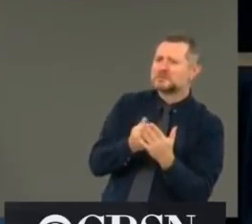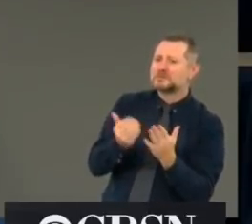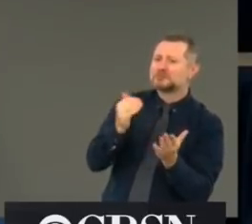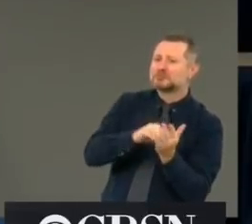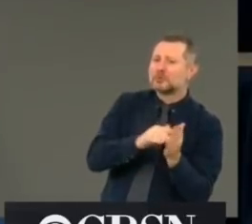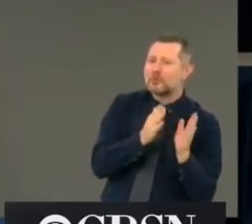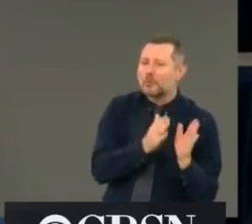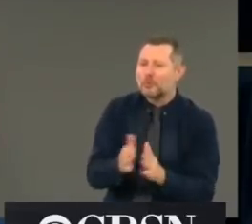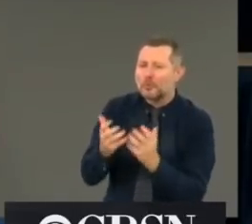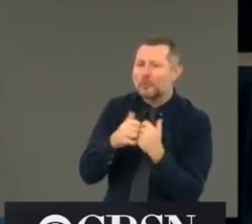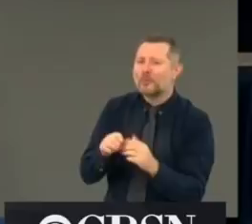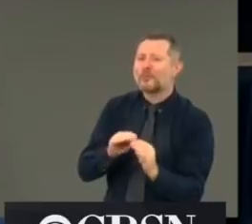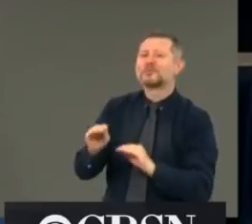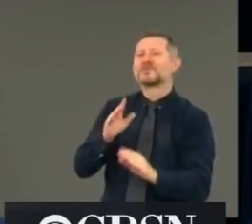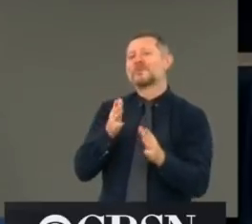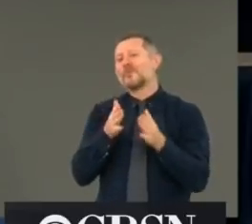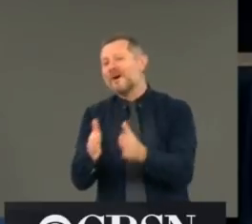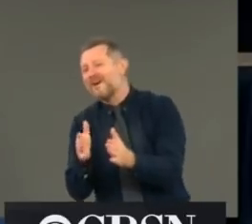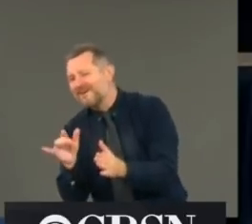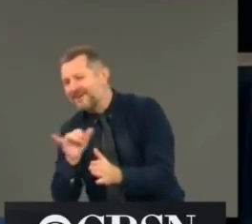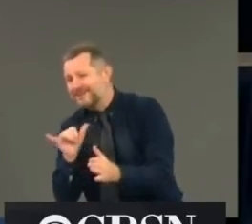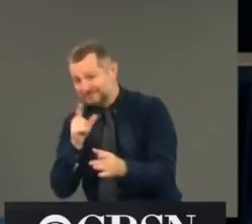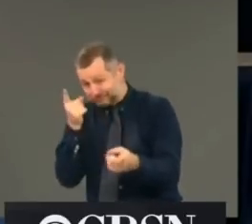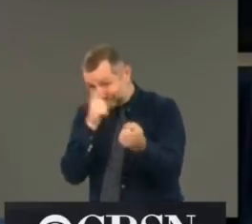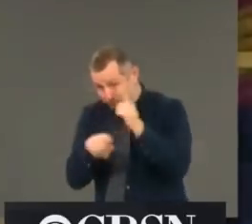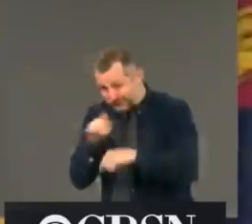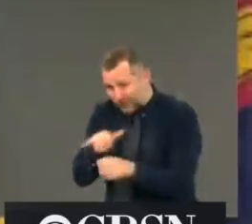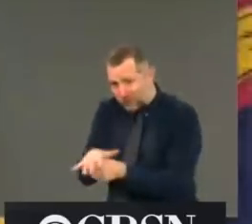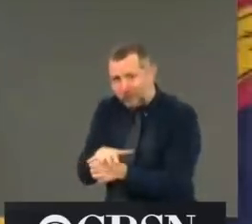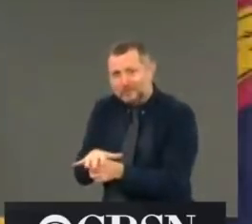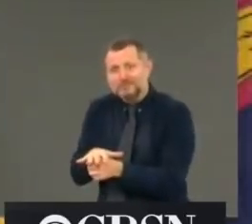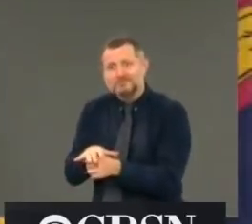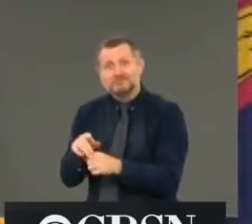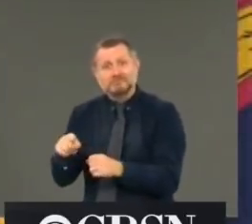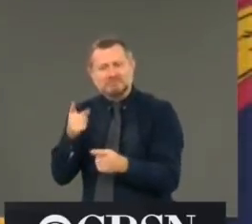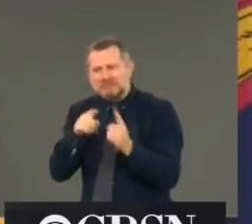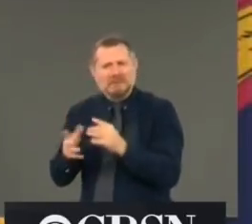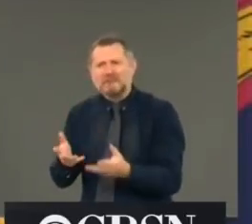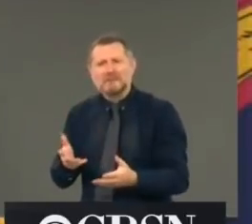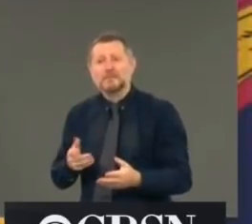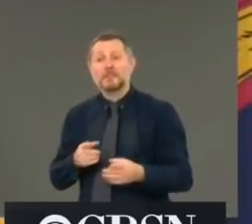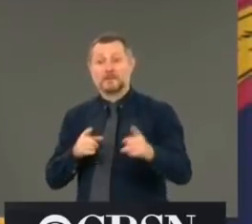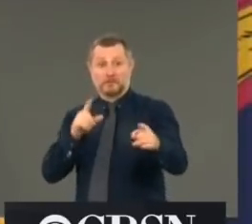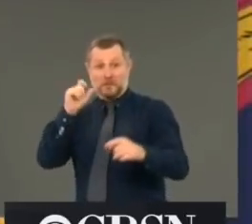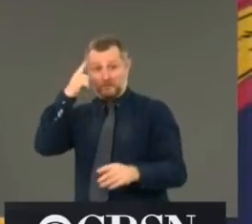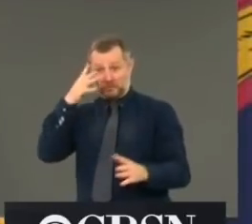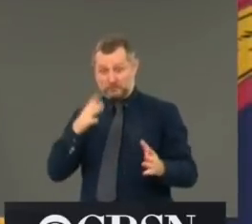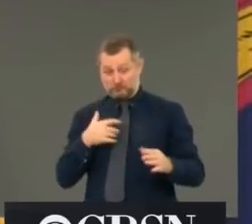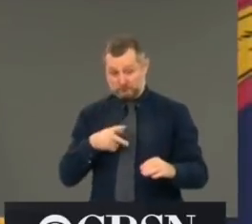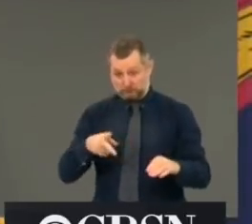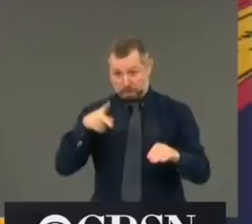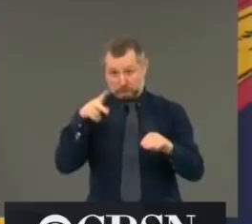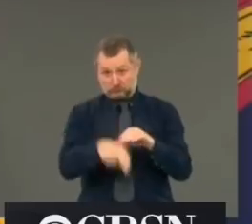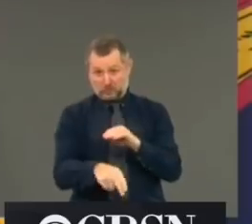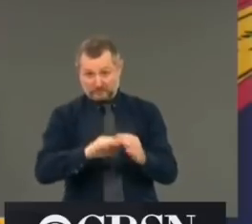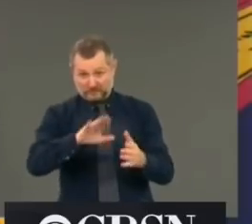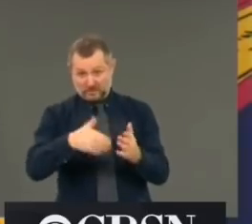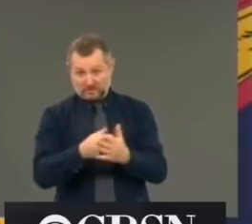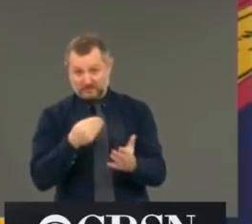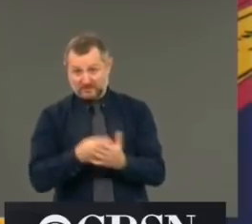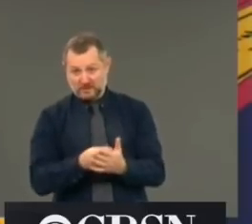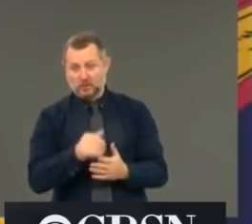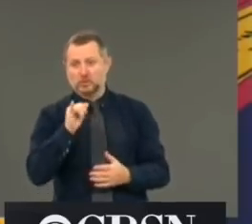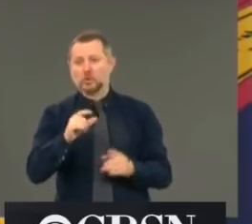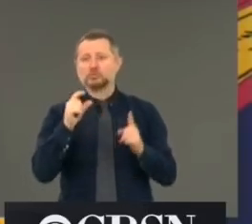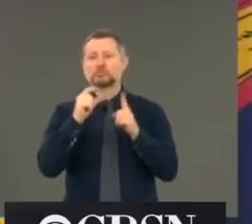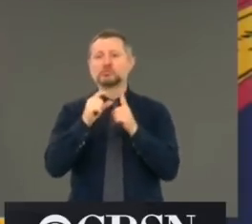that's agreeable to the locals, that's okay? Well, defunding literally means there's no police department, right? Well, I mean, like New York